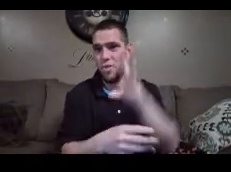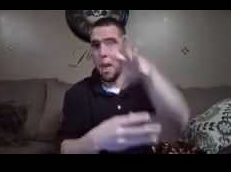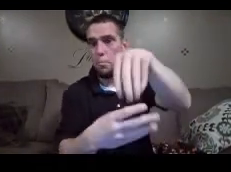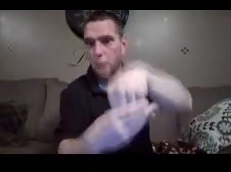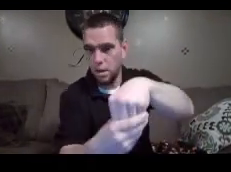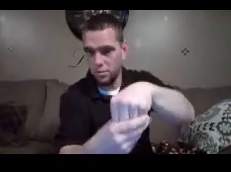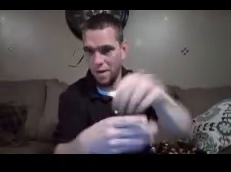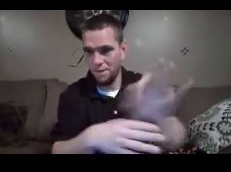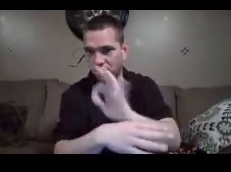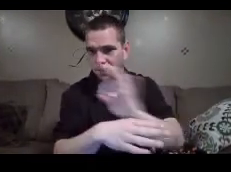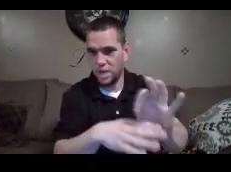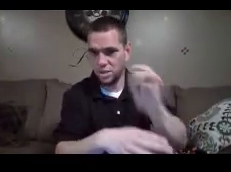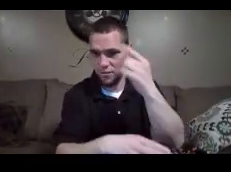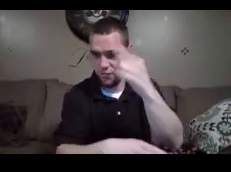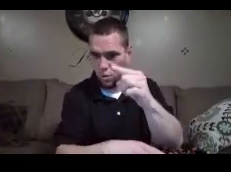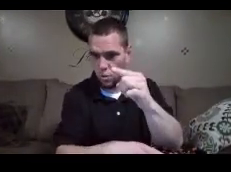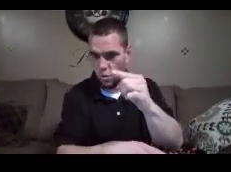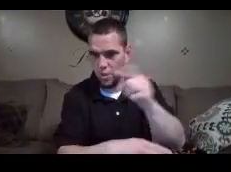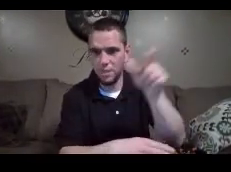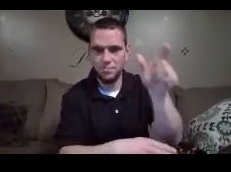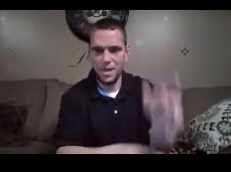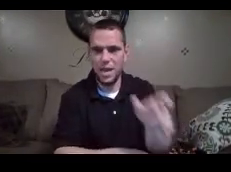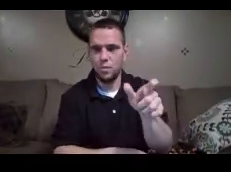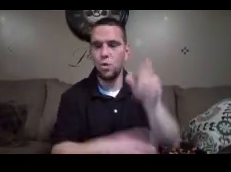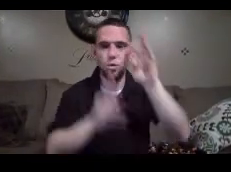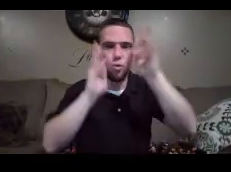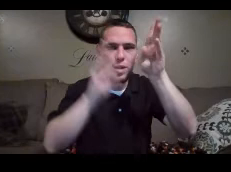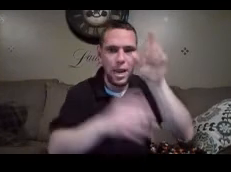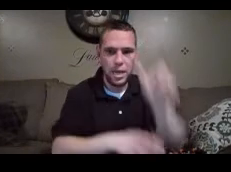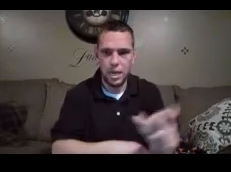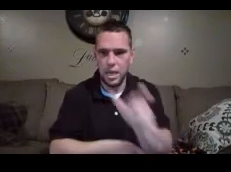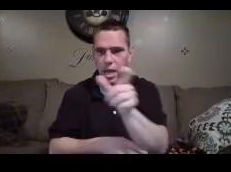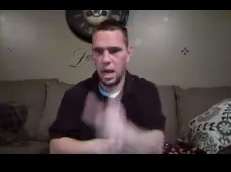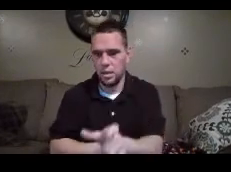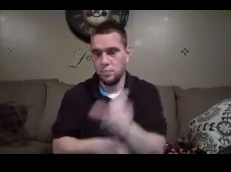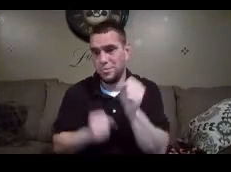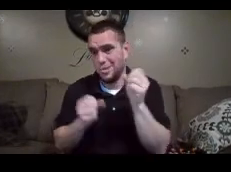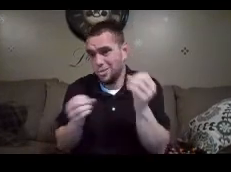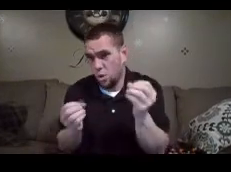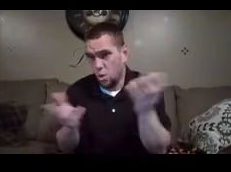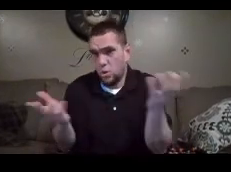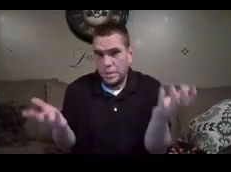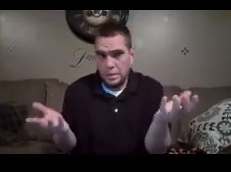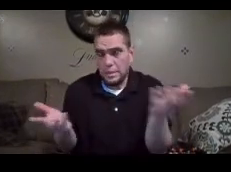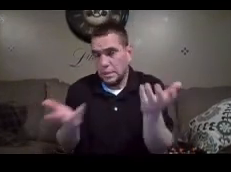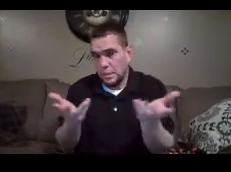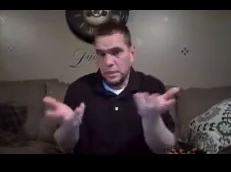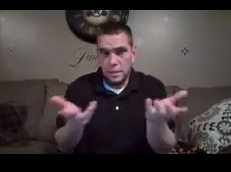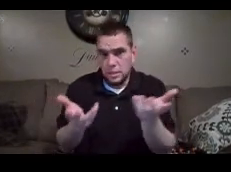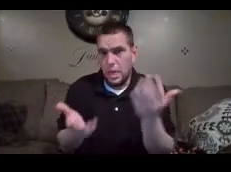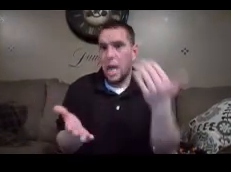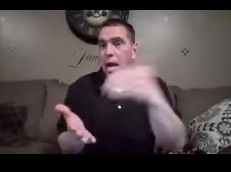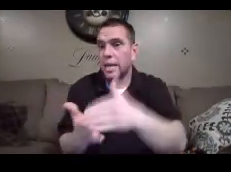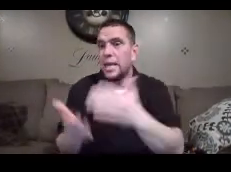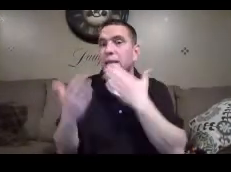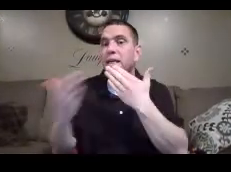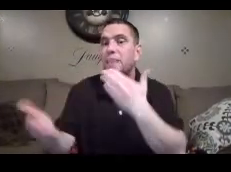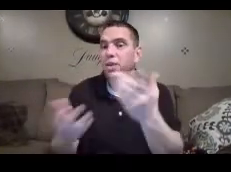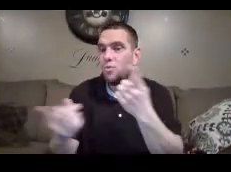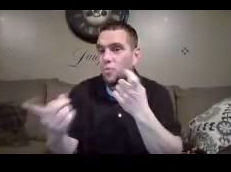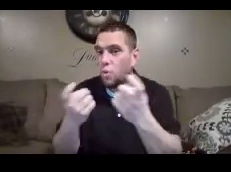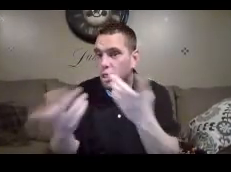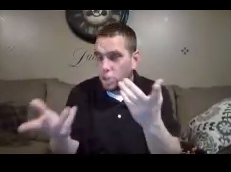of the column, creating columns. So again, thank you for your question,